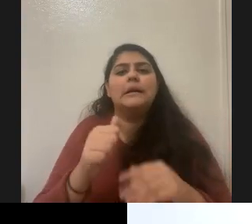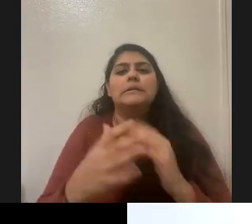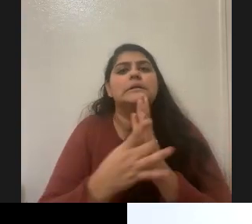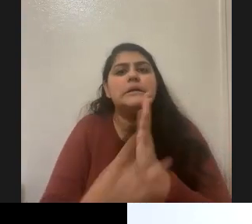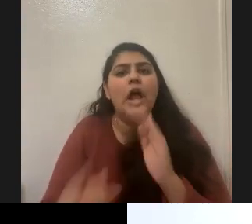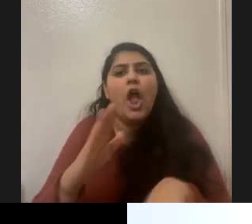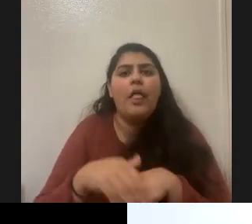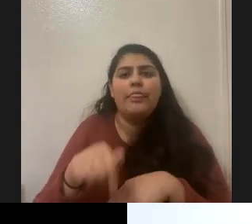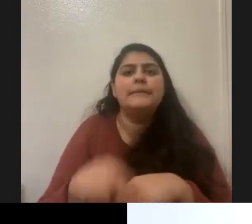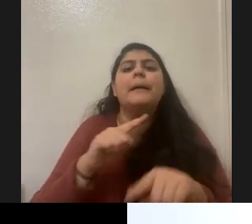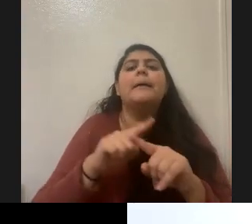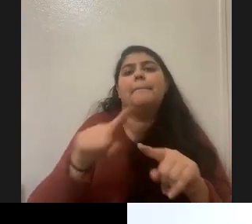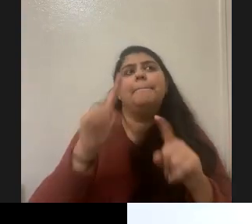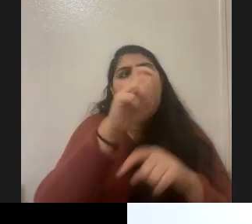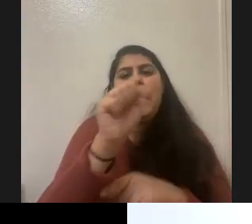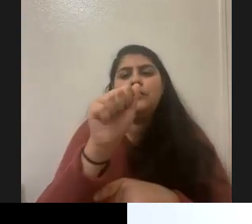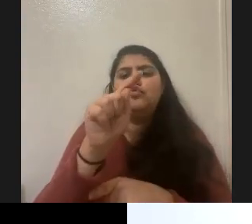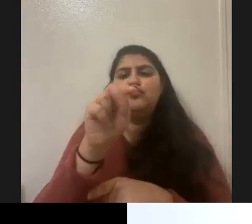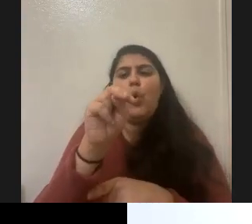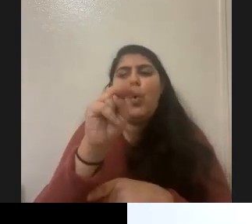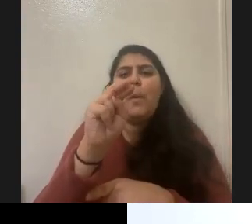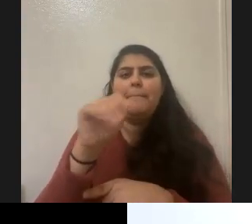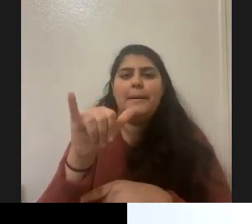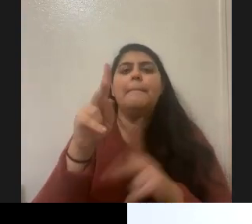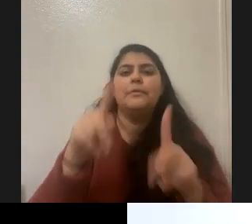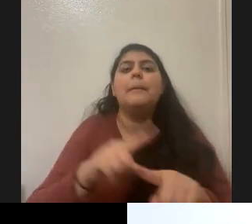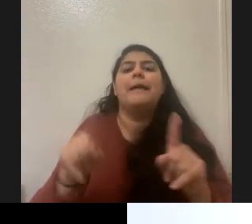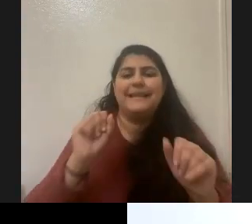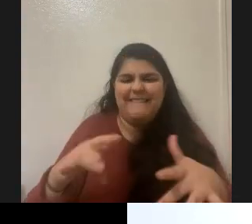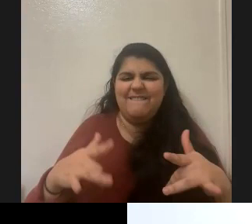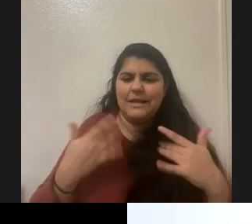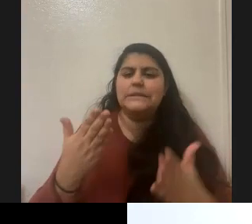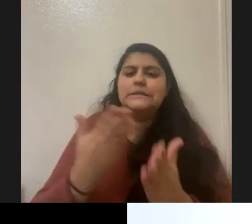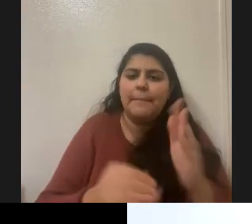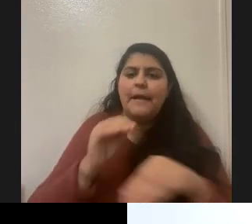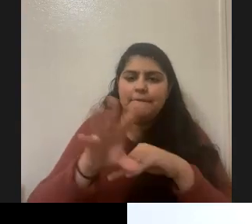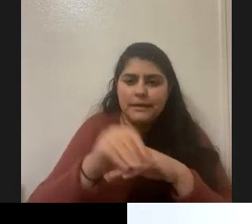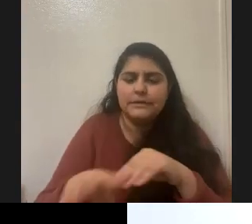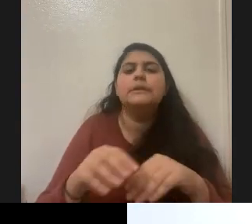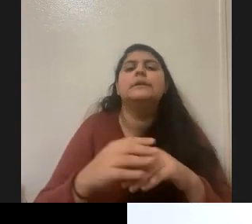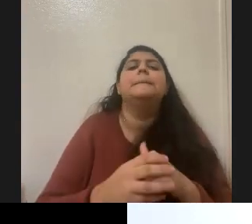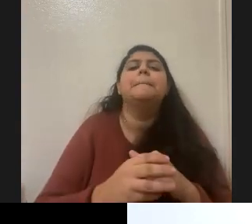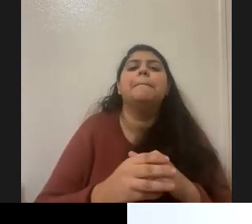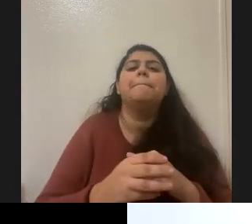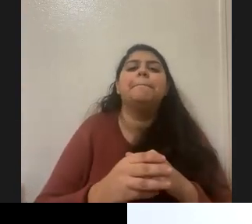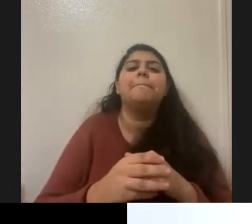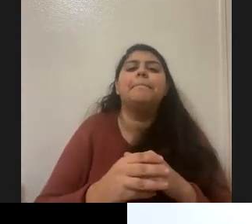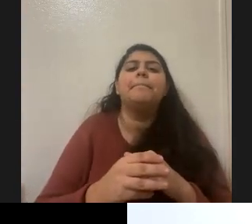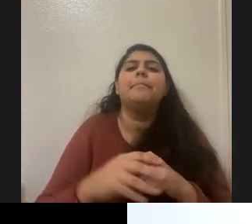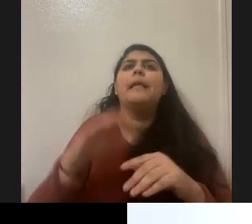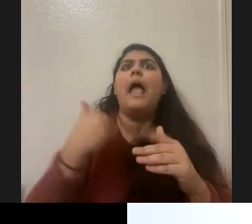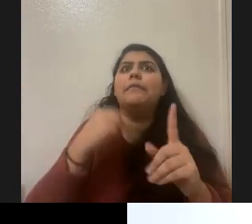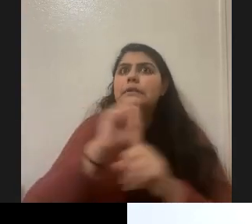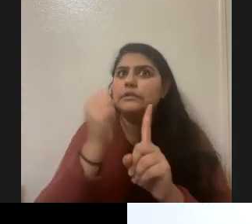astronomy person, but you can feel some effects, I think. Also, there's like a situation where if there's like a really big